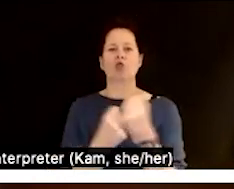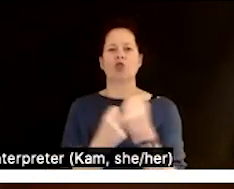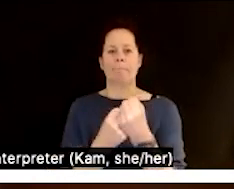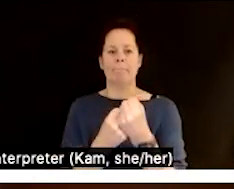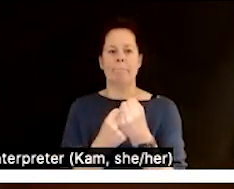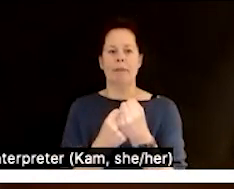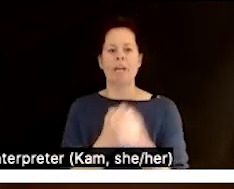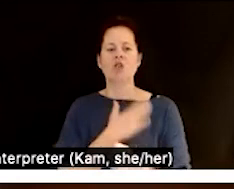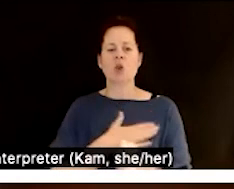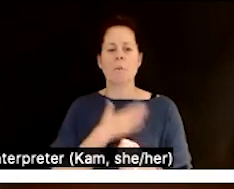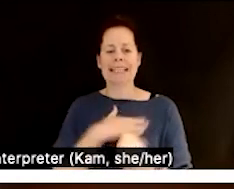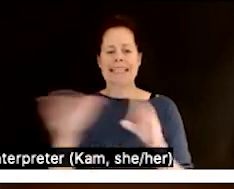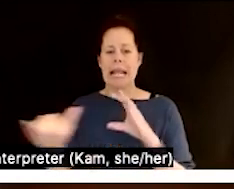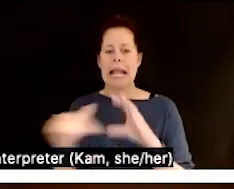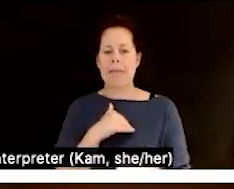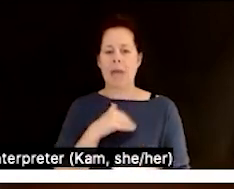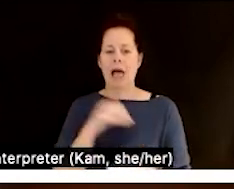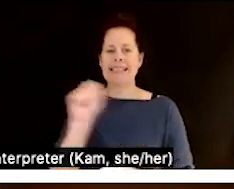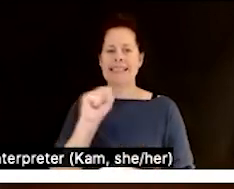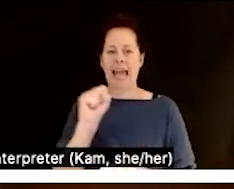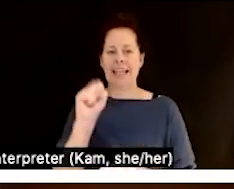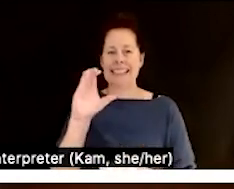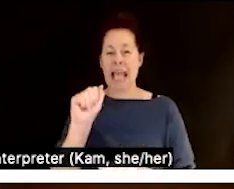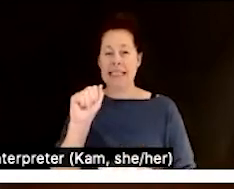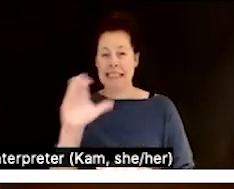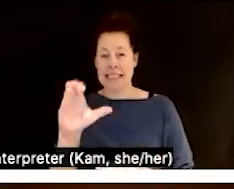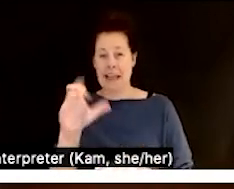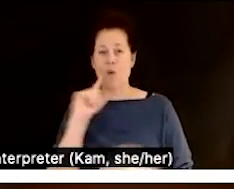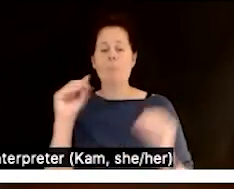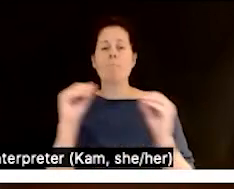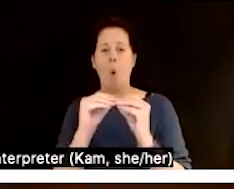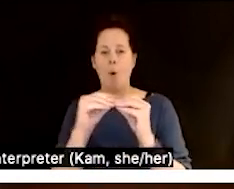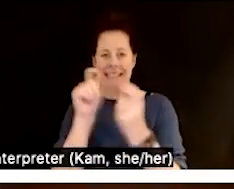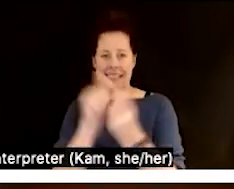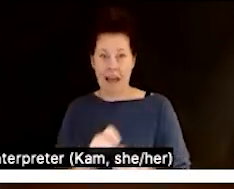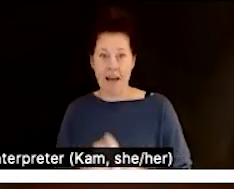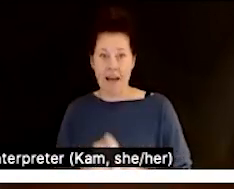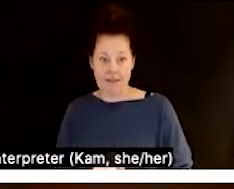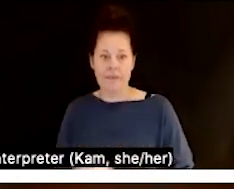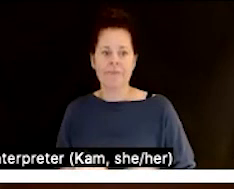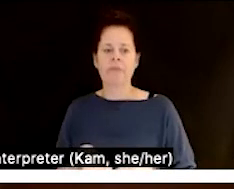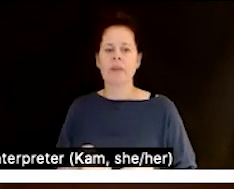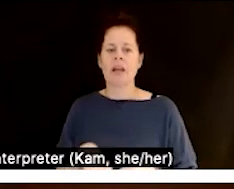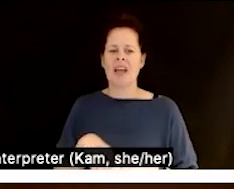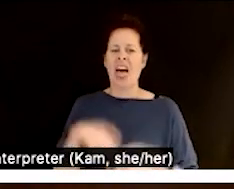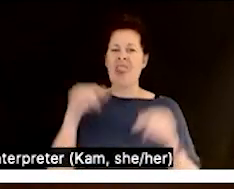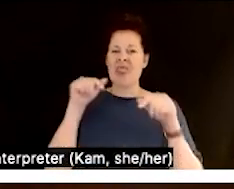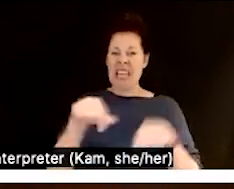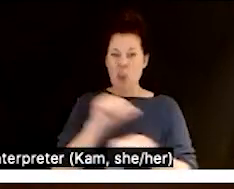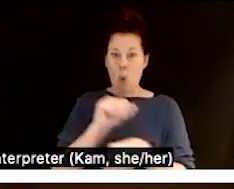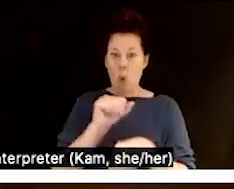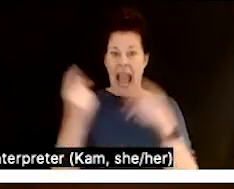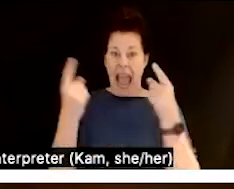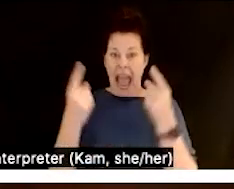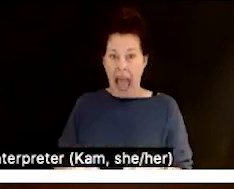seattlecac@gmail.com for more details. And finally, donations help us sustain this effort. So anything you can contribute